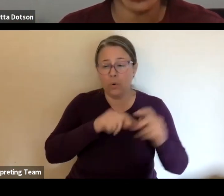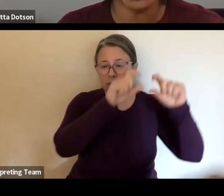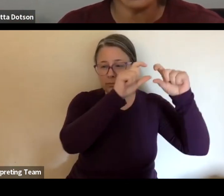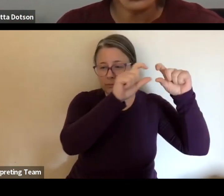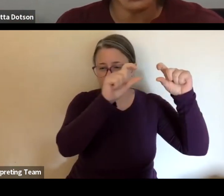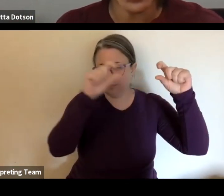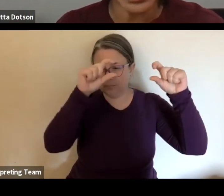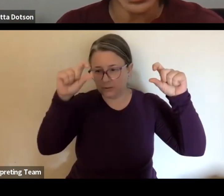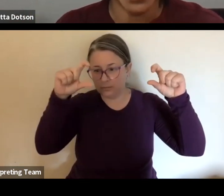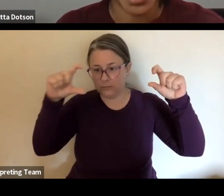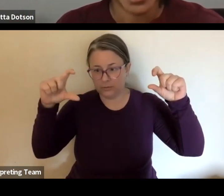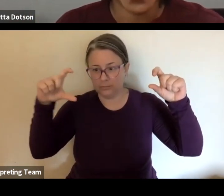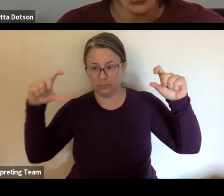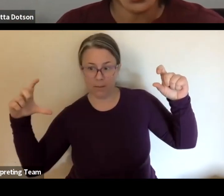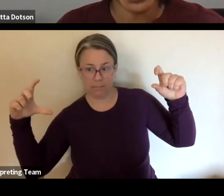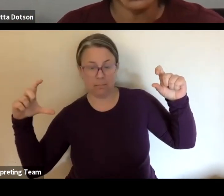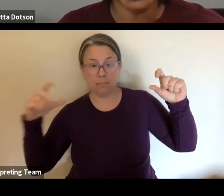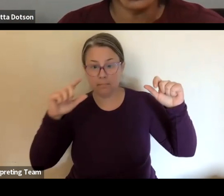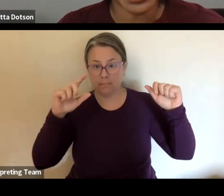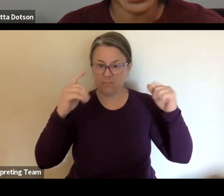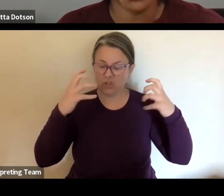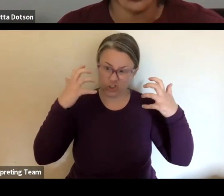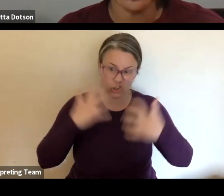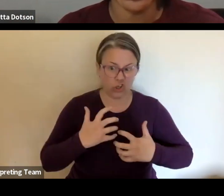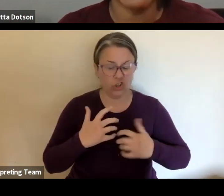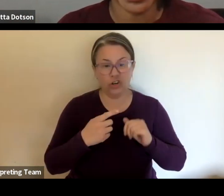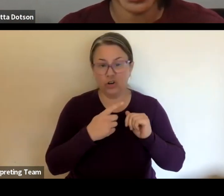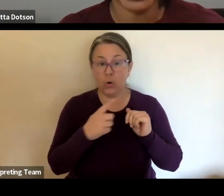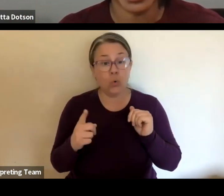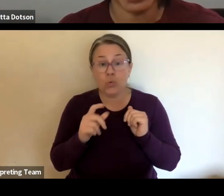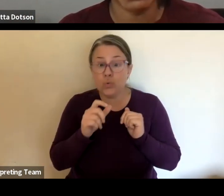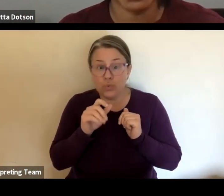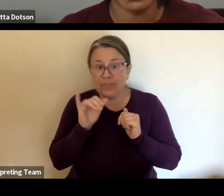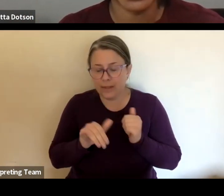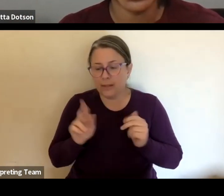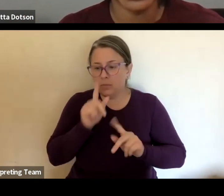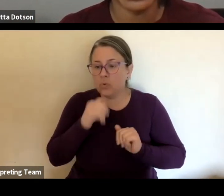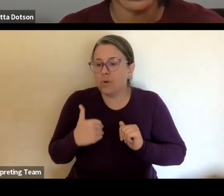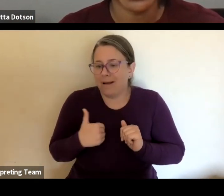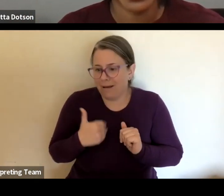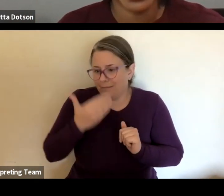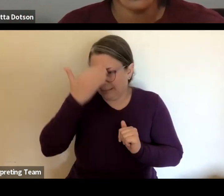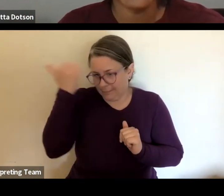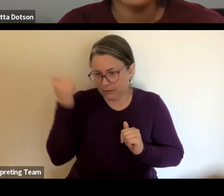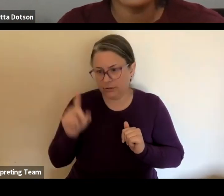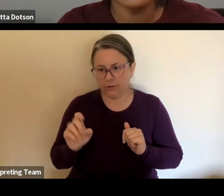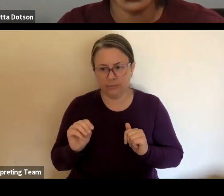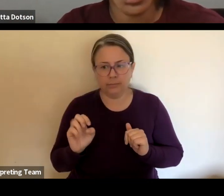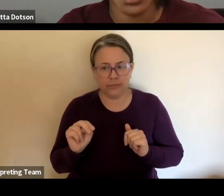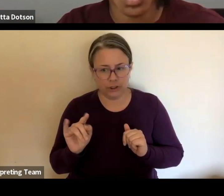even need statistics. You can just look and see this huge effect that the people who had depression and high white